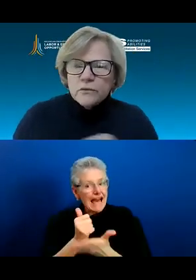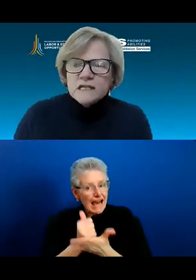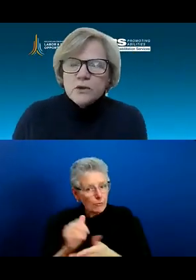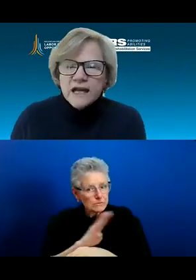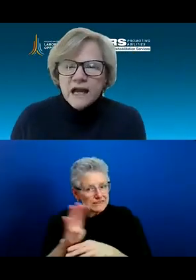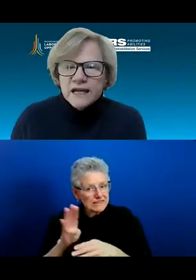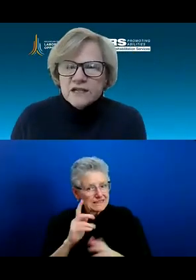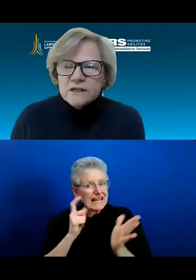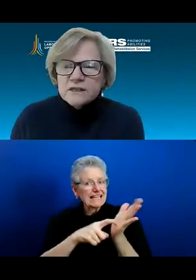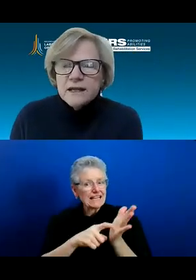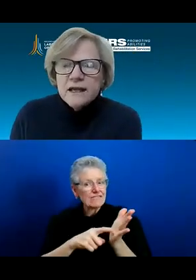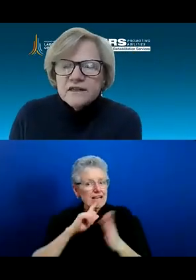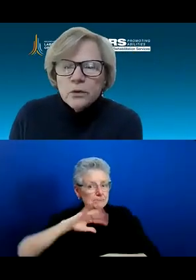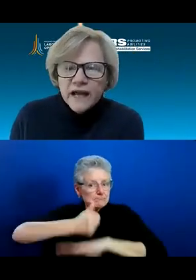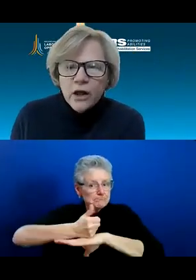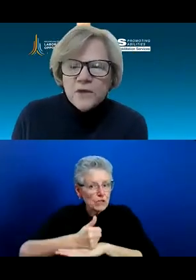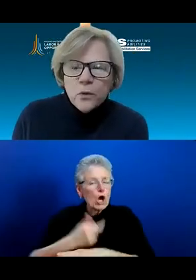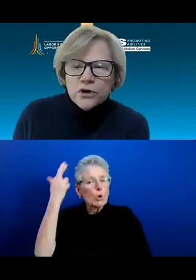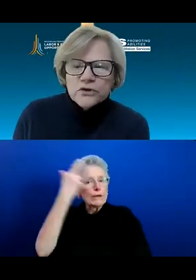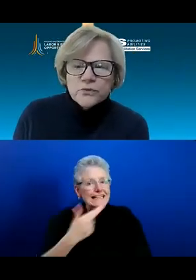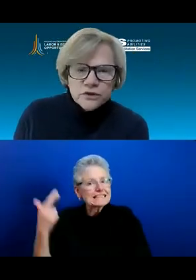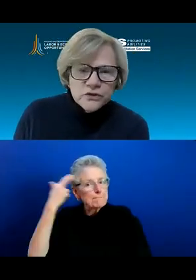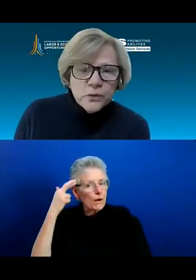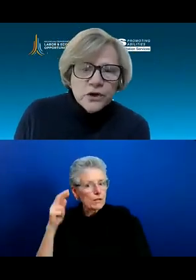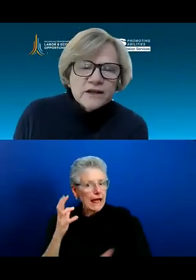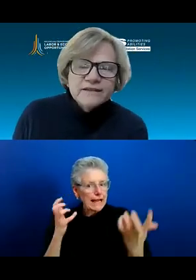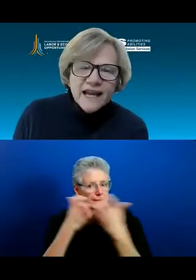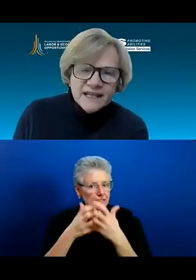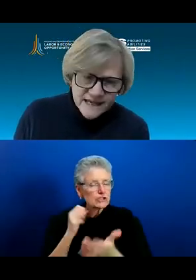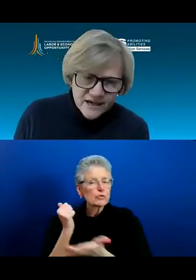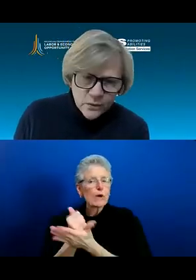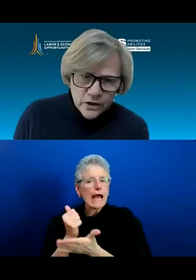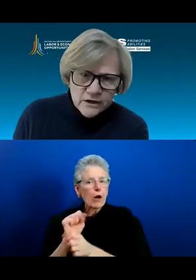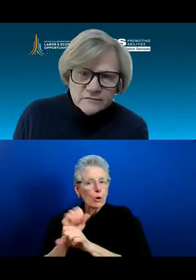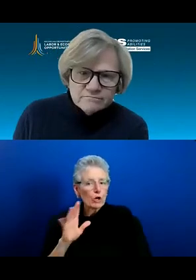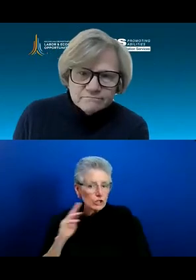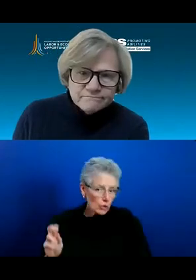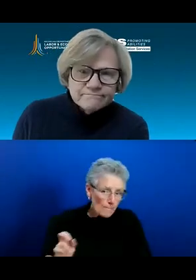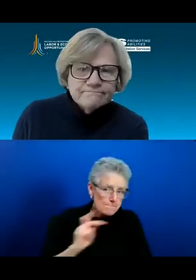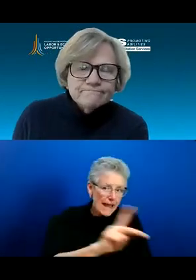implement reasonable accommodations that will help their workers return to work and stay at work.